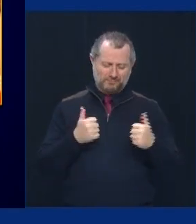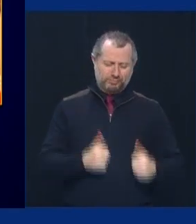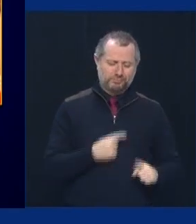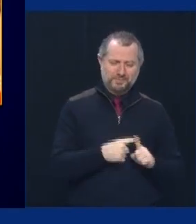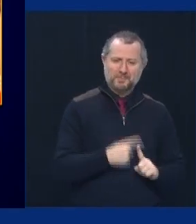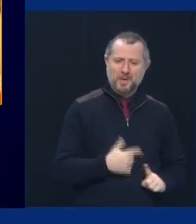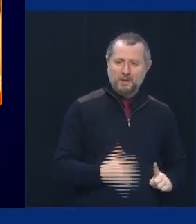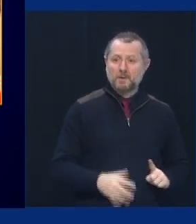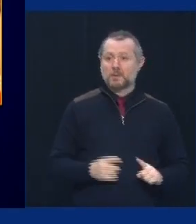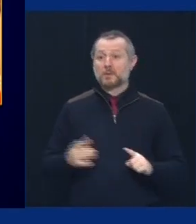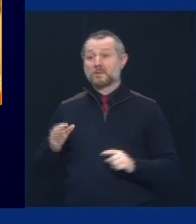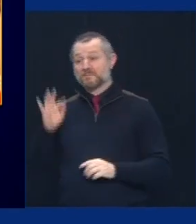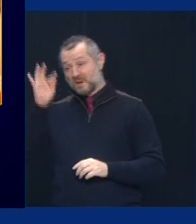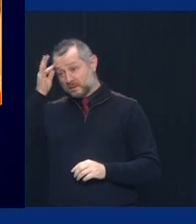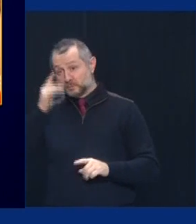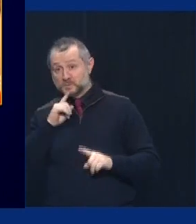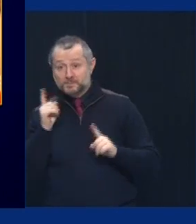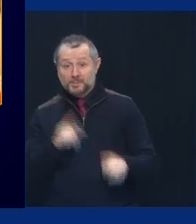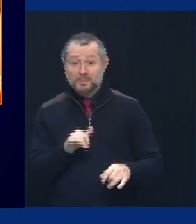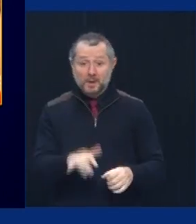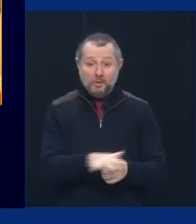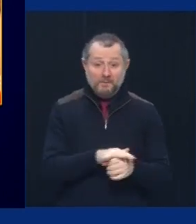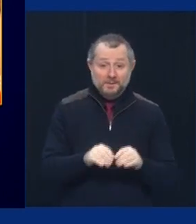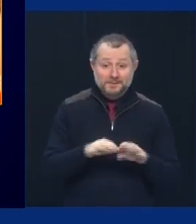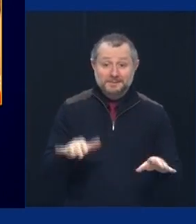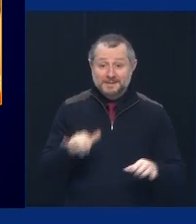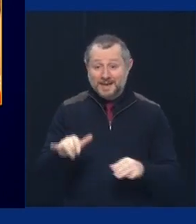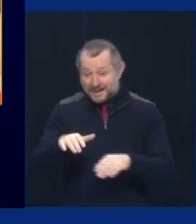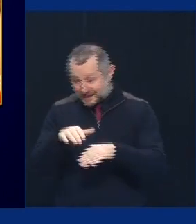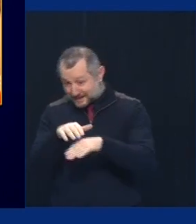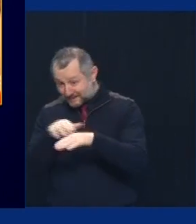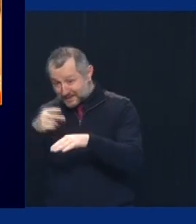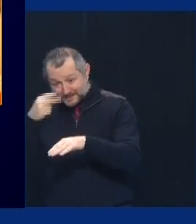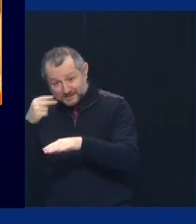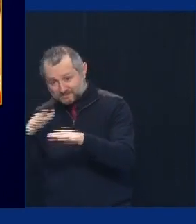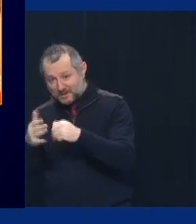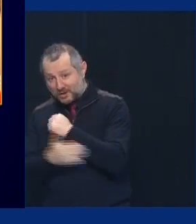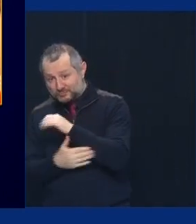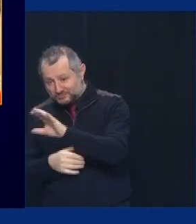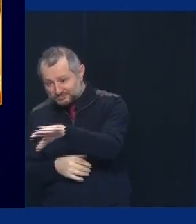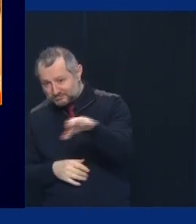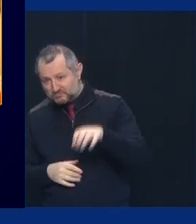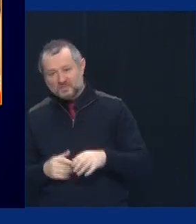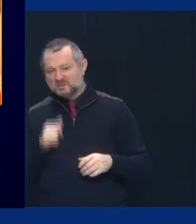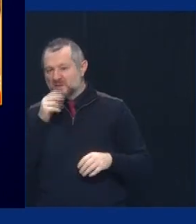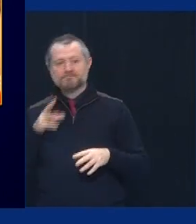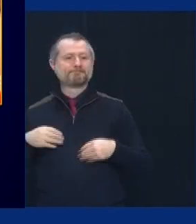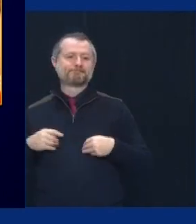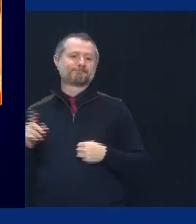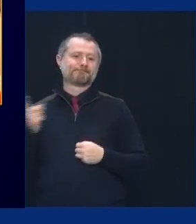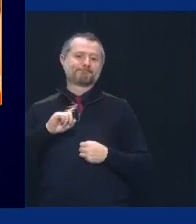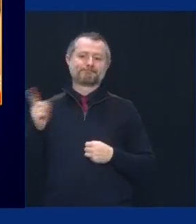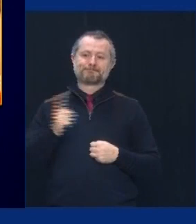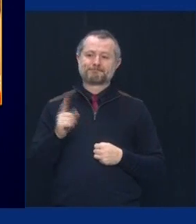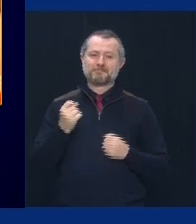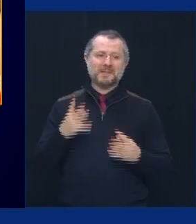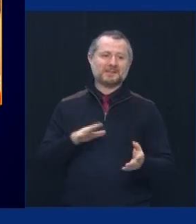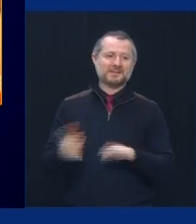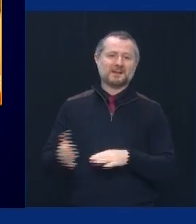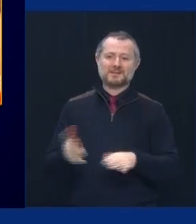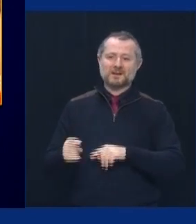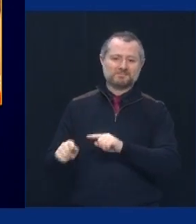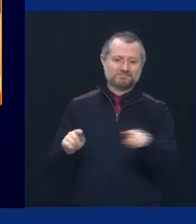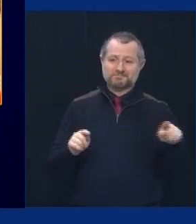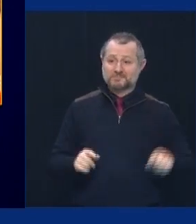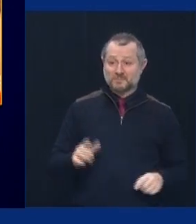to COVID-19 in Indian country is unacceptable. Far too many people have died, and the White House has gone out of its way